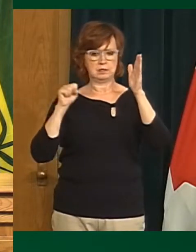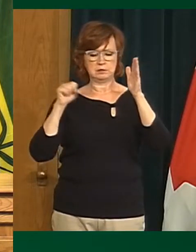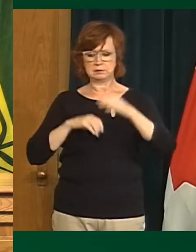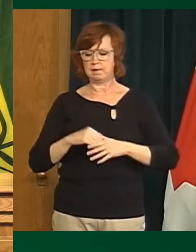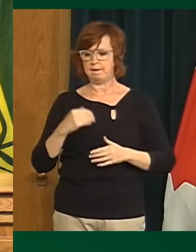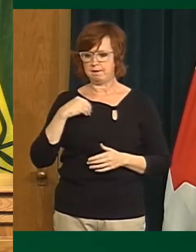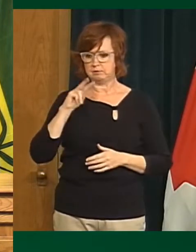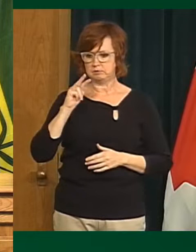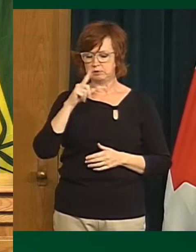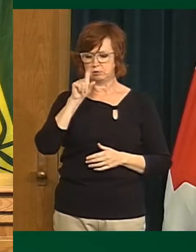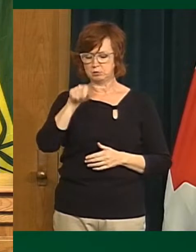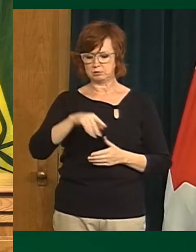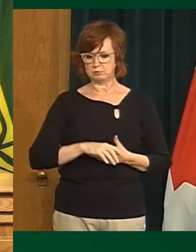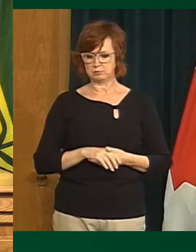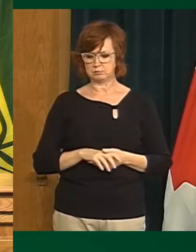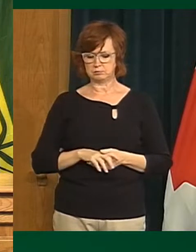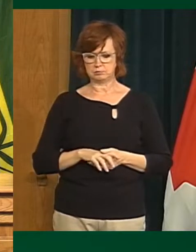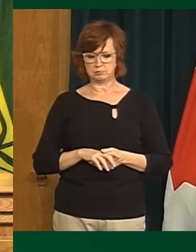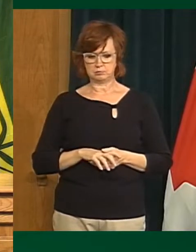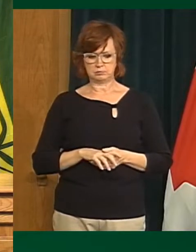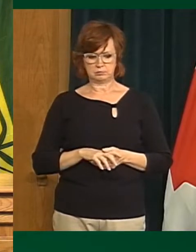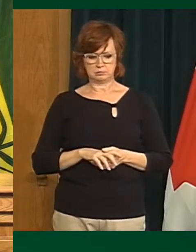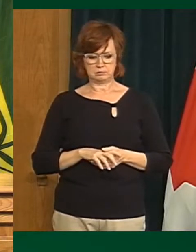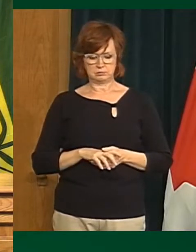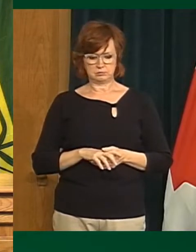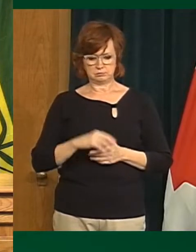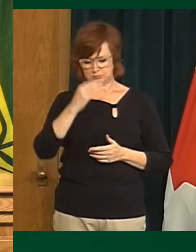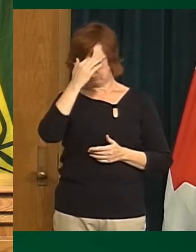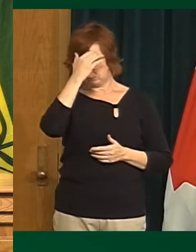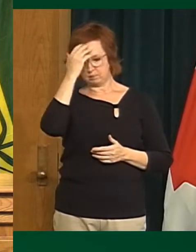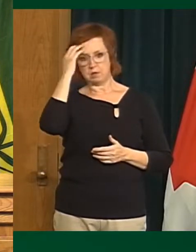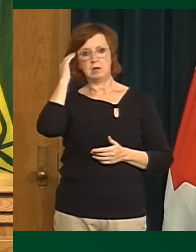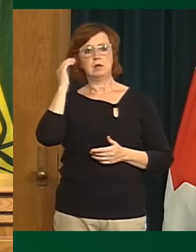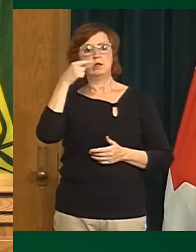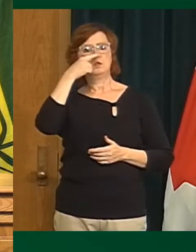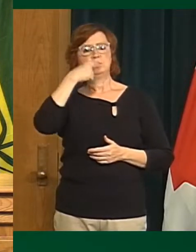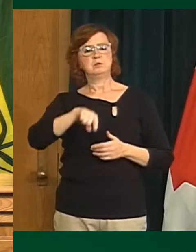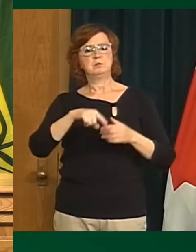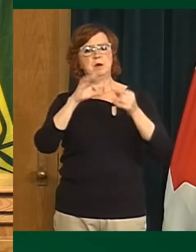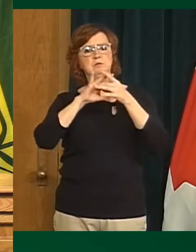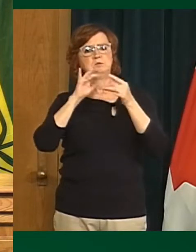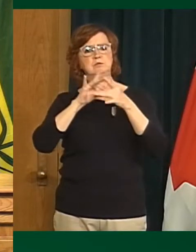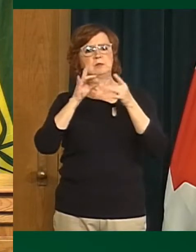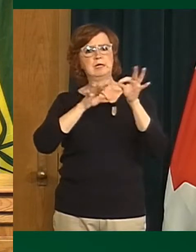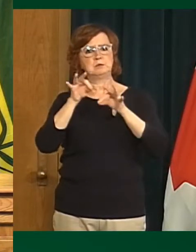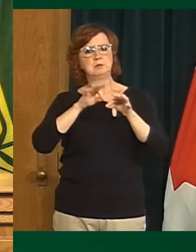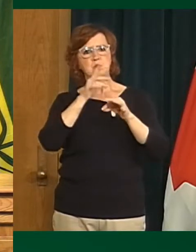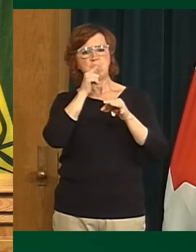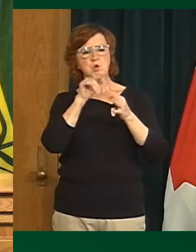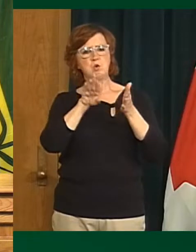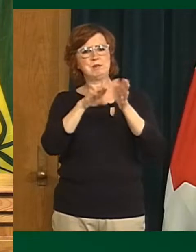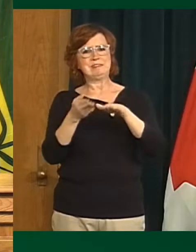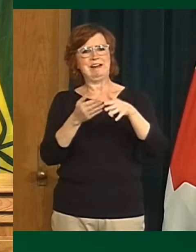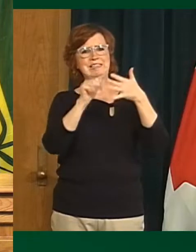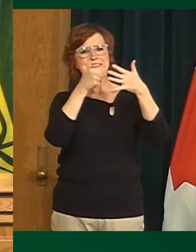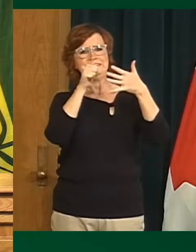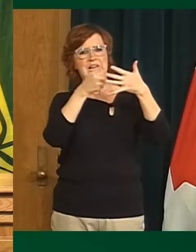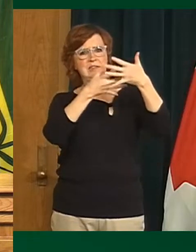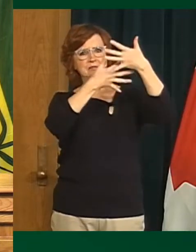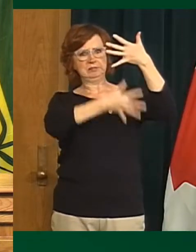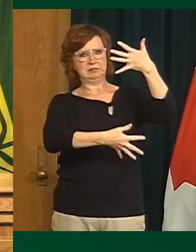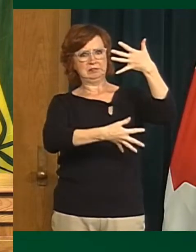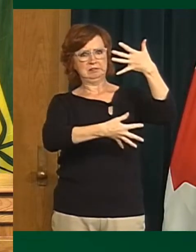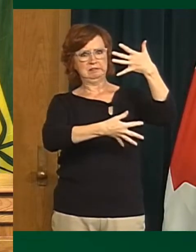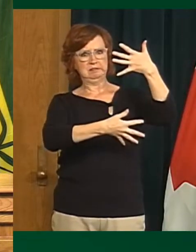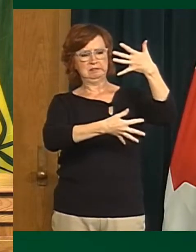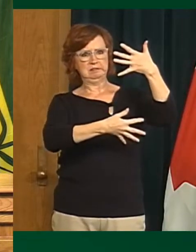kind of solidify the order of the 10 people who have died for us. We just want to make sure that we have the order correct, and in regards to, I guess, who has